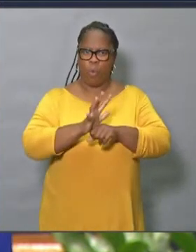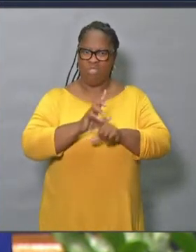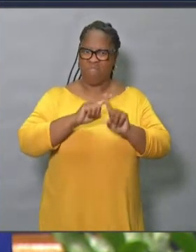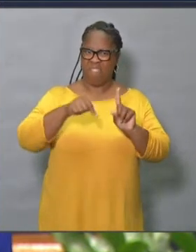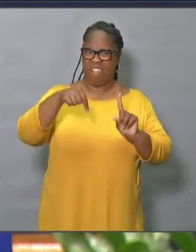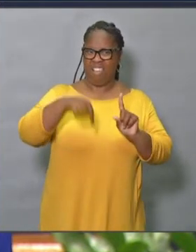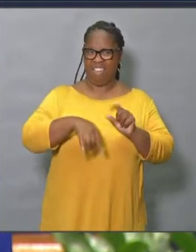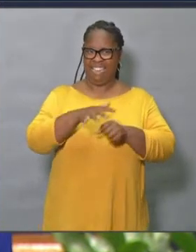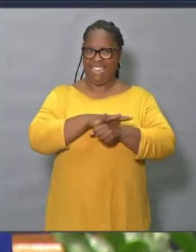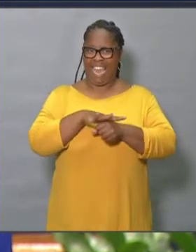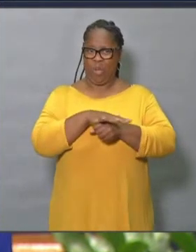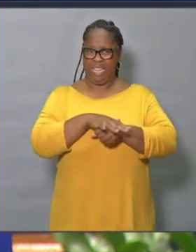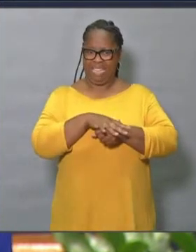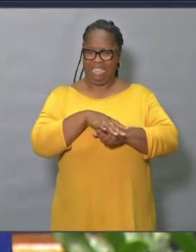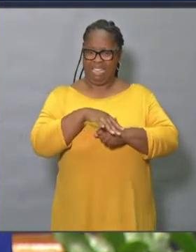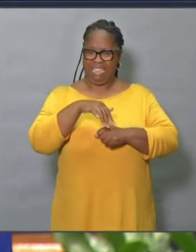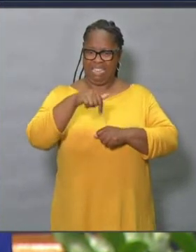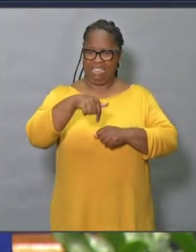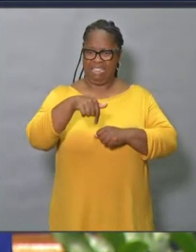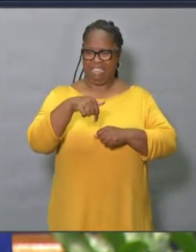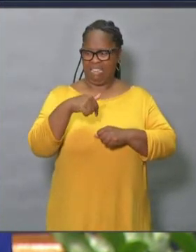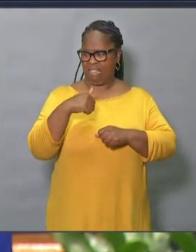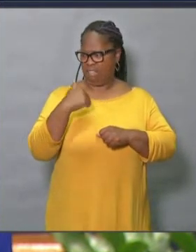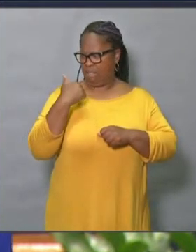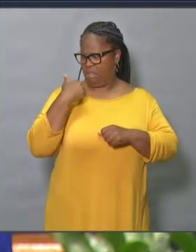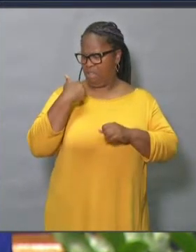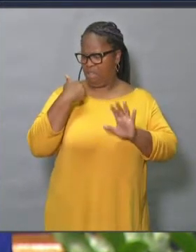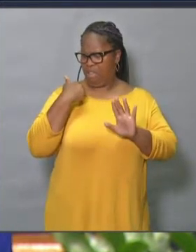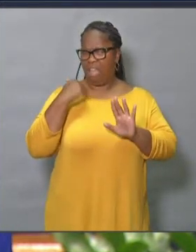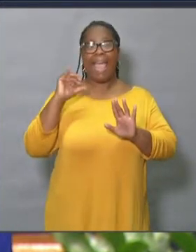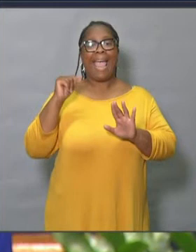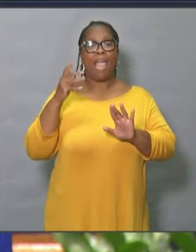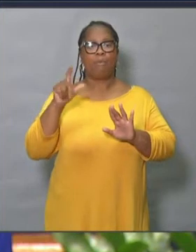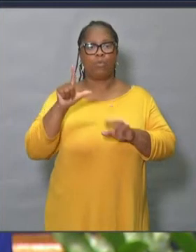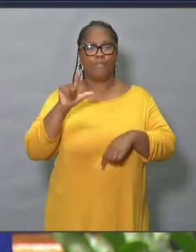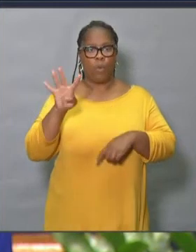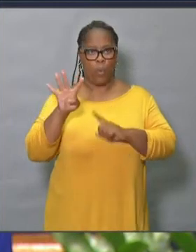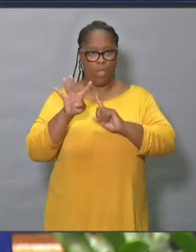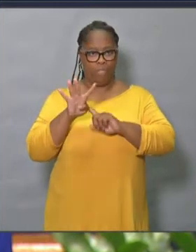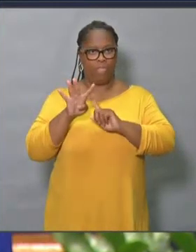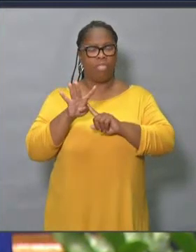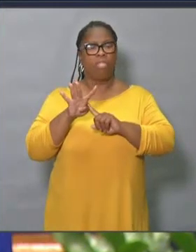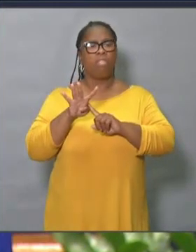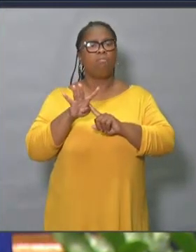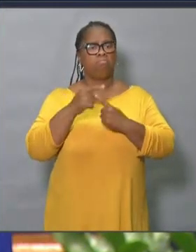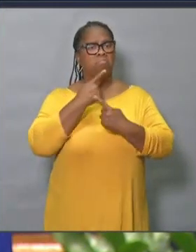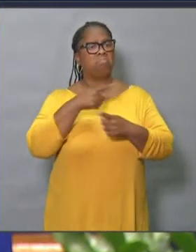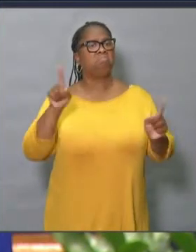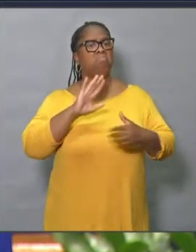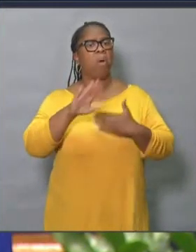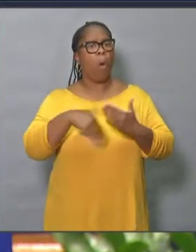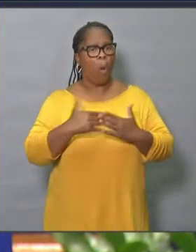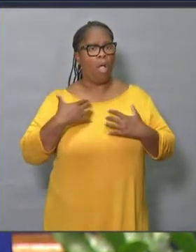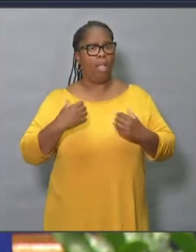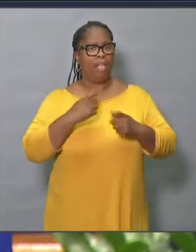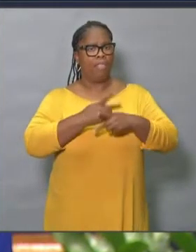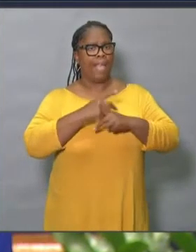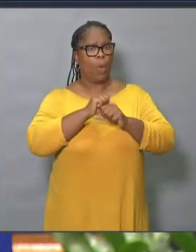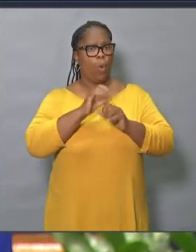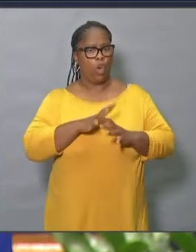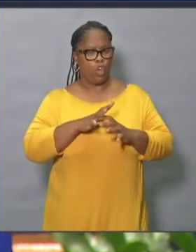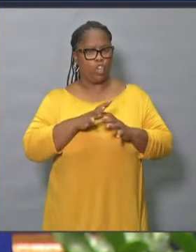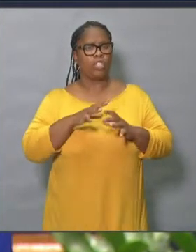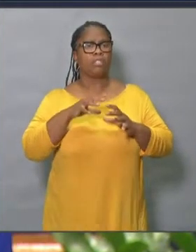I believe in April 24th, put out the order that all healthcare workers